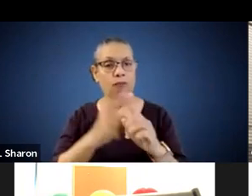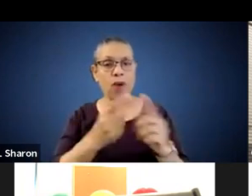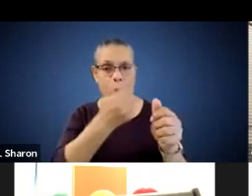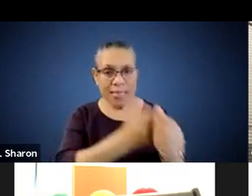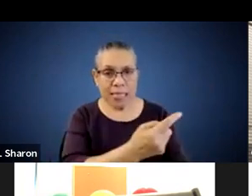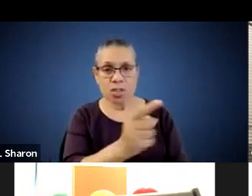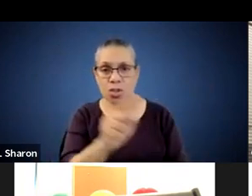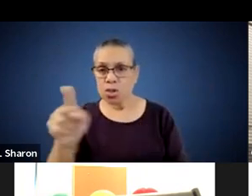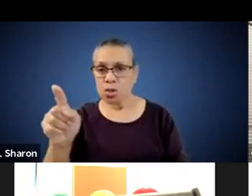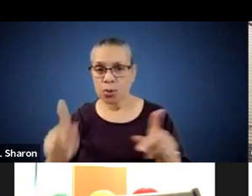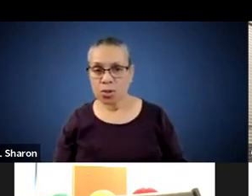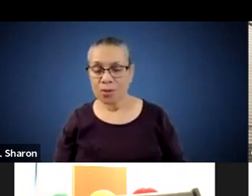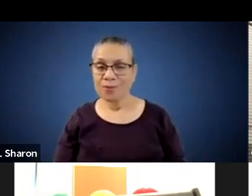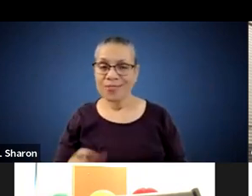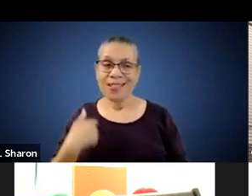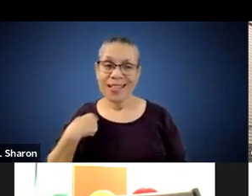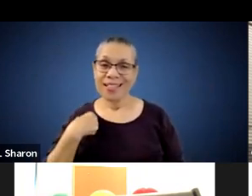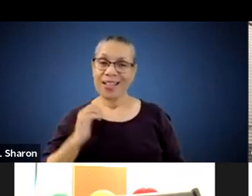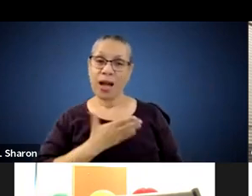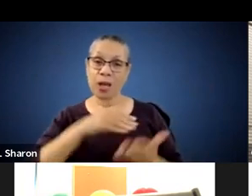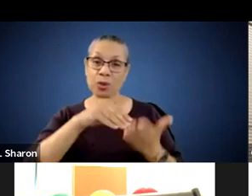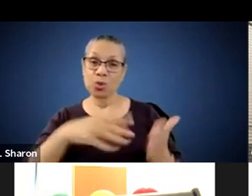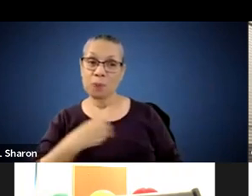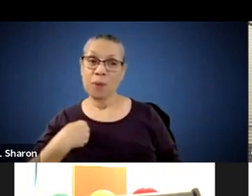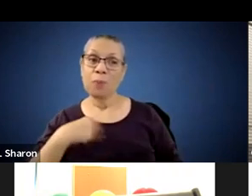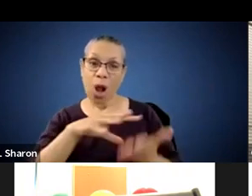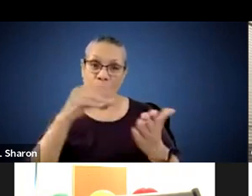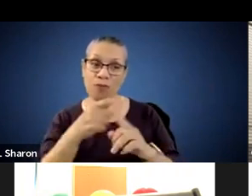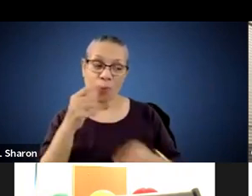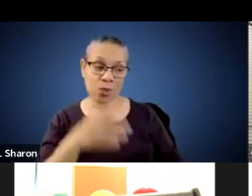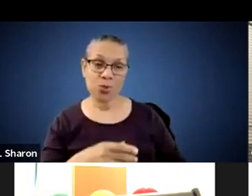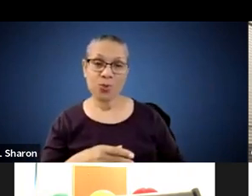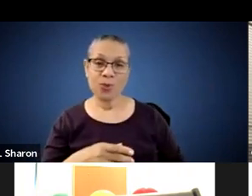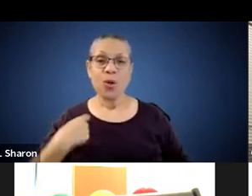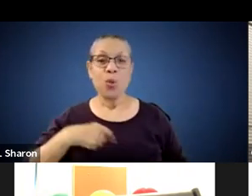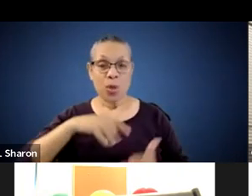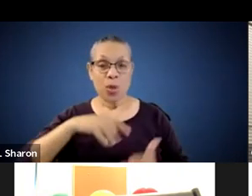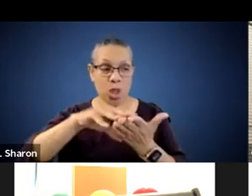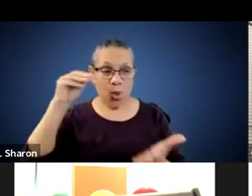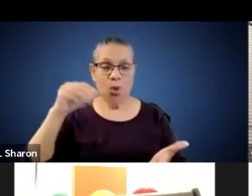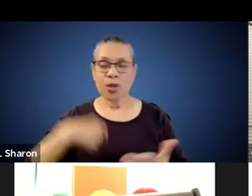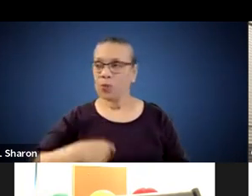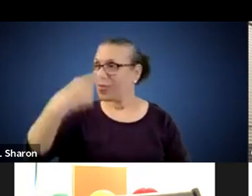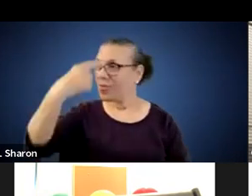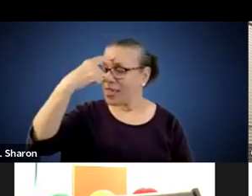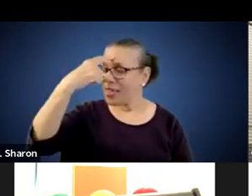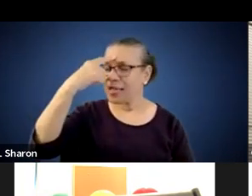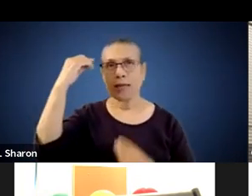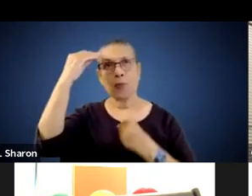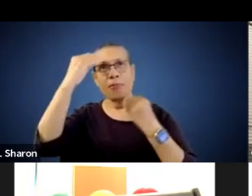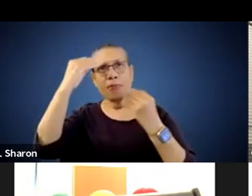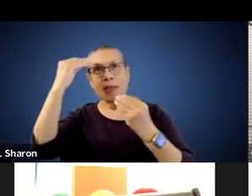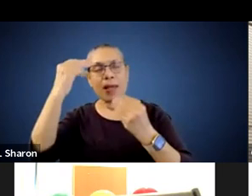they talk including Mr Metter as our student member because that's how we learn and we think and we reflect and